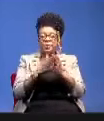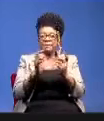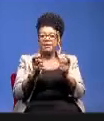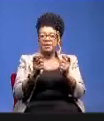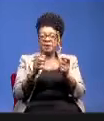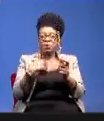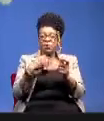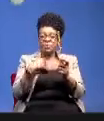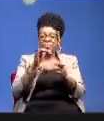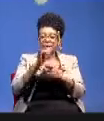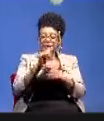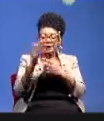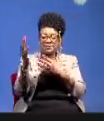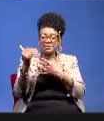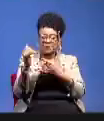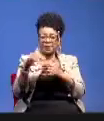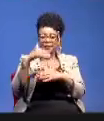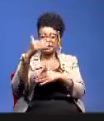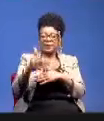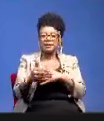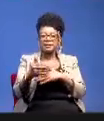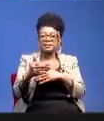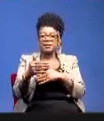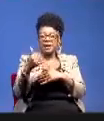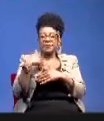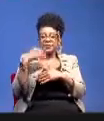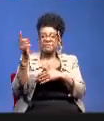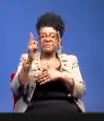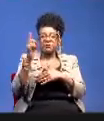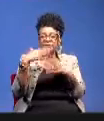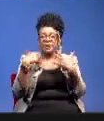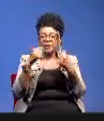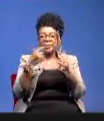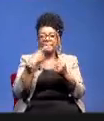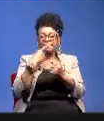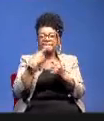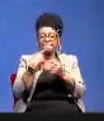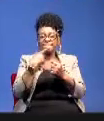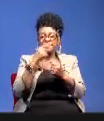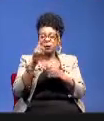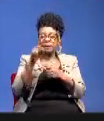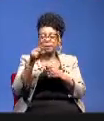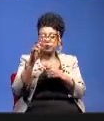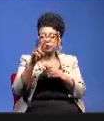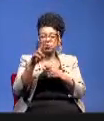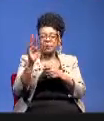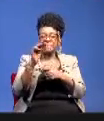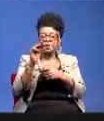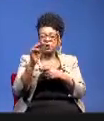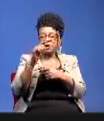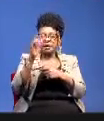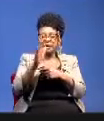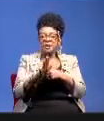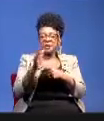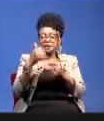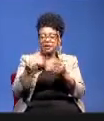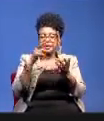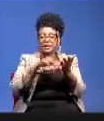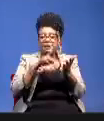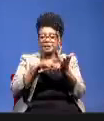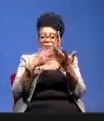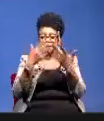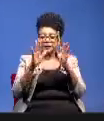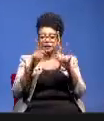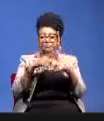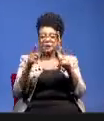rollout expected in the next 12 days, the Ministry of Health claims that so far only 1.2 million Kenyans had registered, but